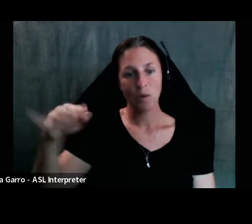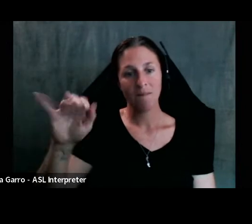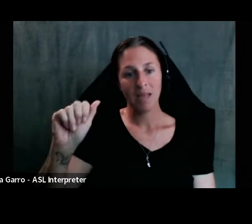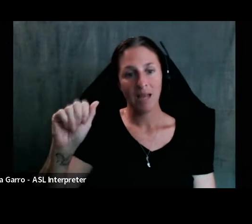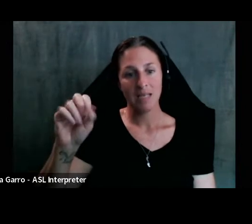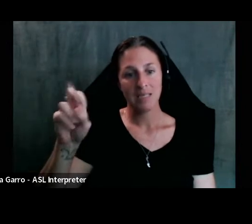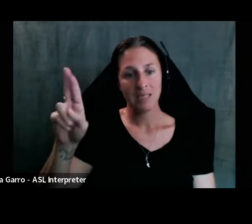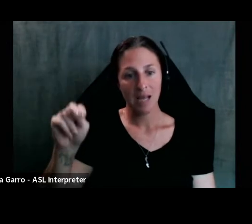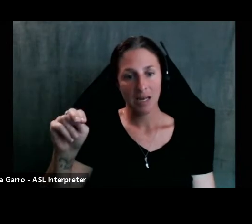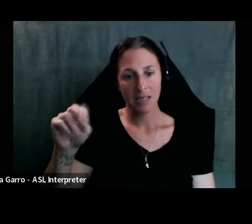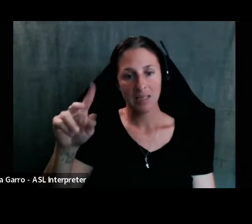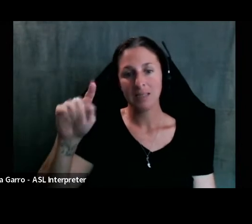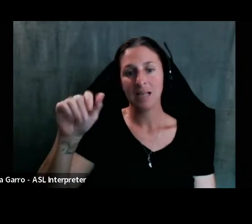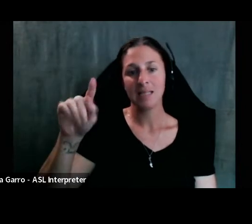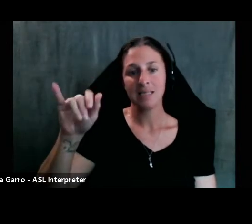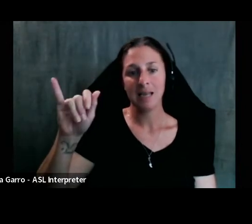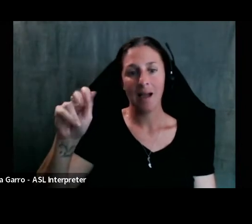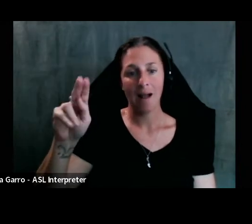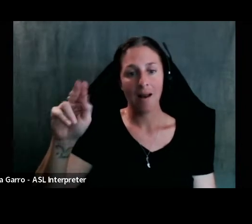Tatiana Rojas.